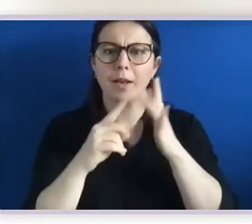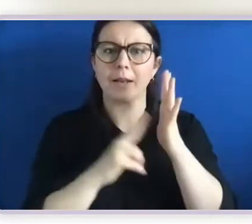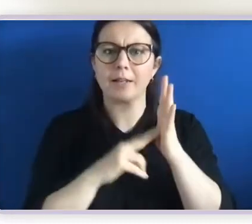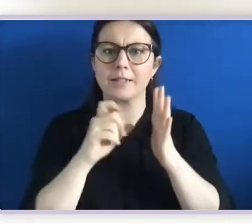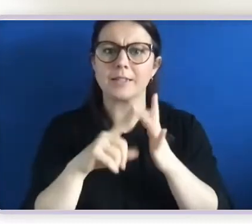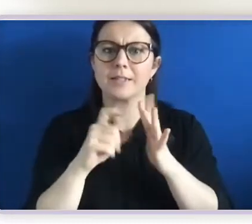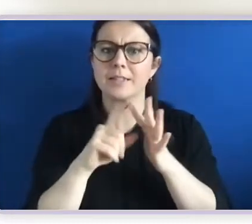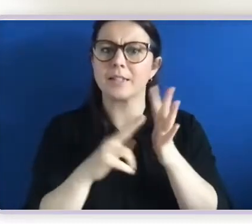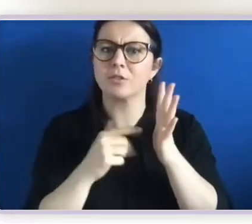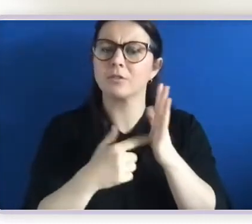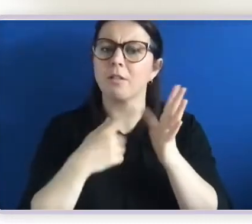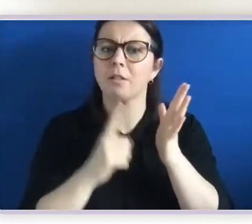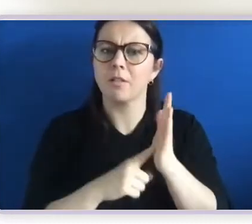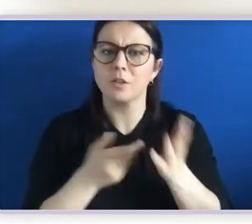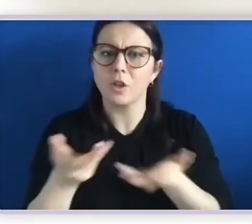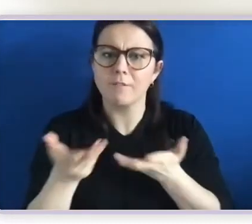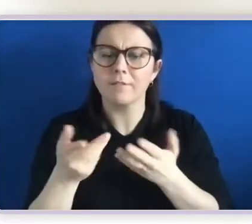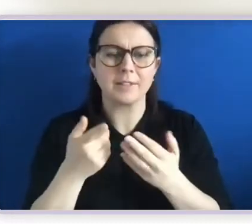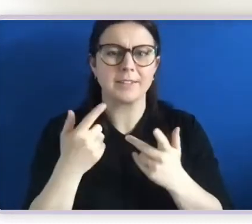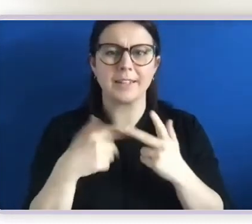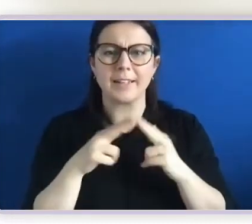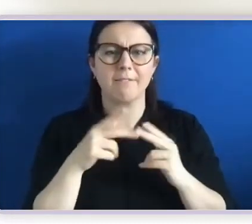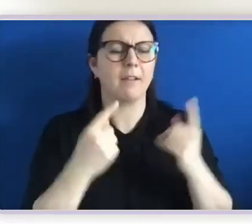be provided to anyone regardless of disability.